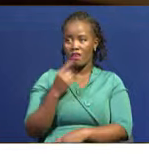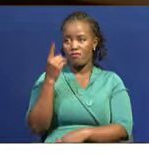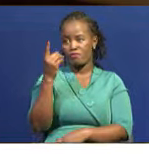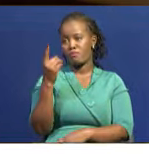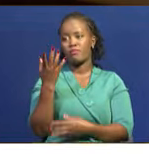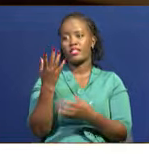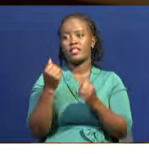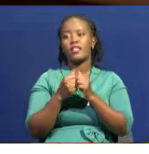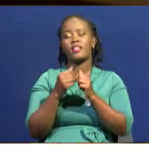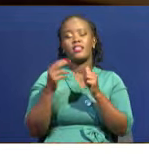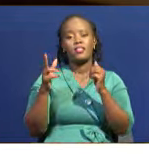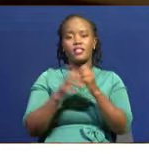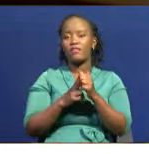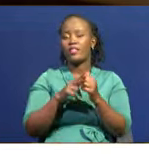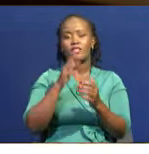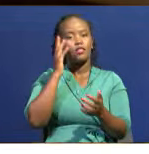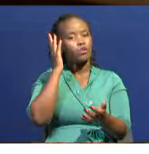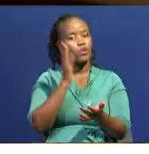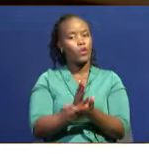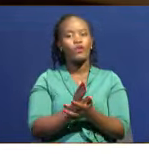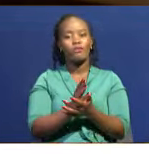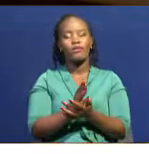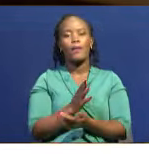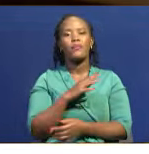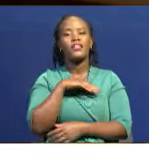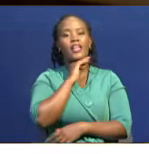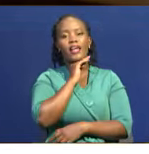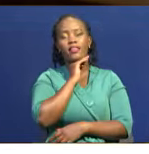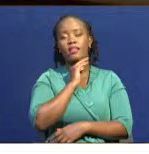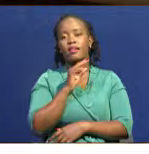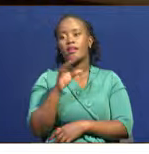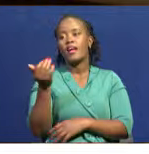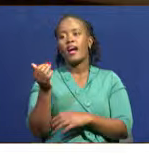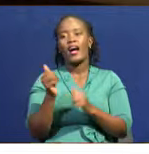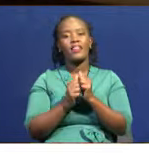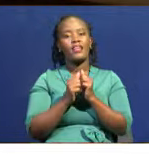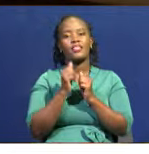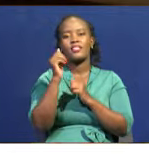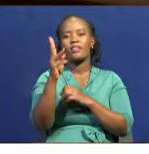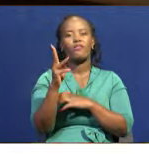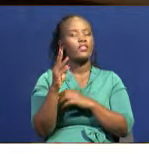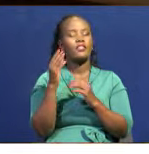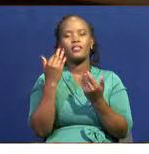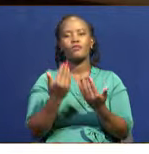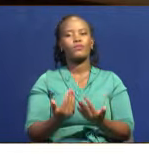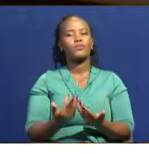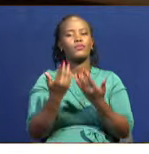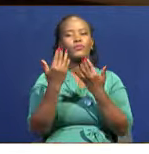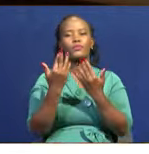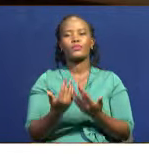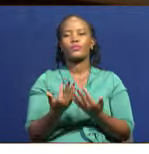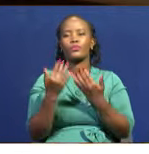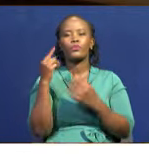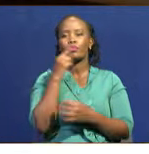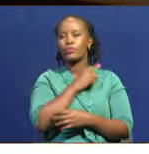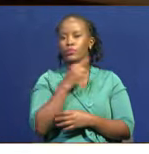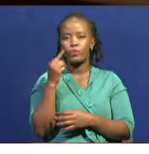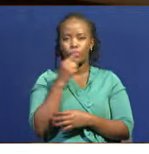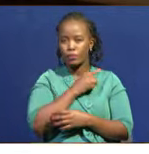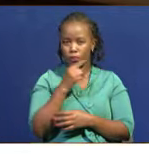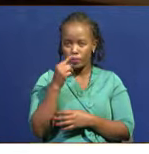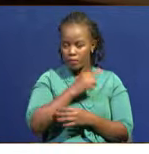17 have been confirmed dead, while 14 have been injured in that particular statement that has been issued by the